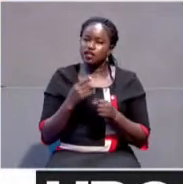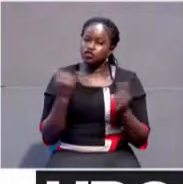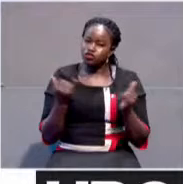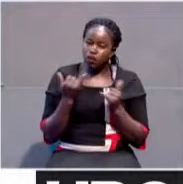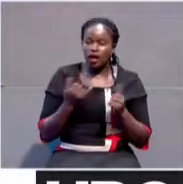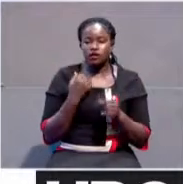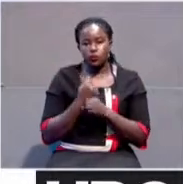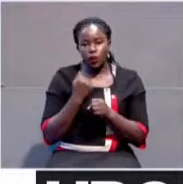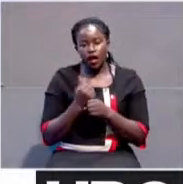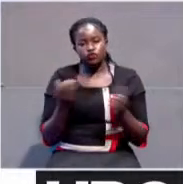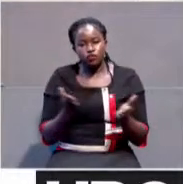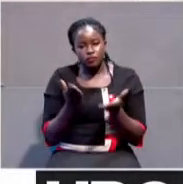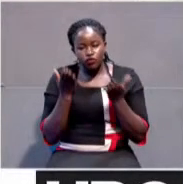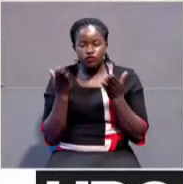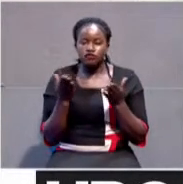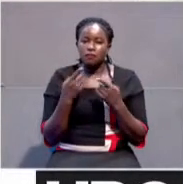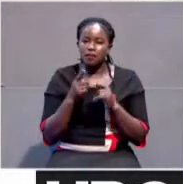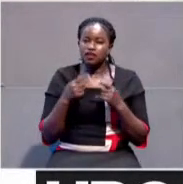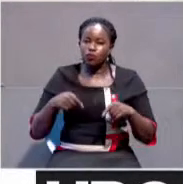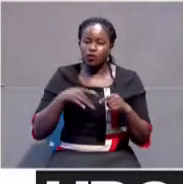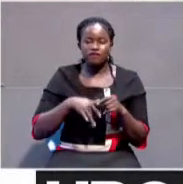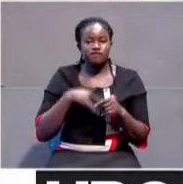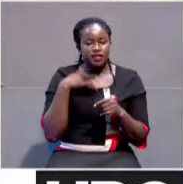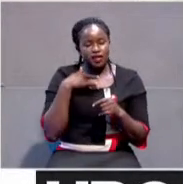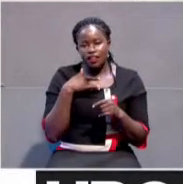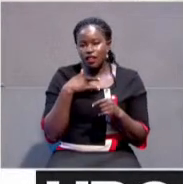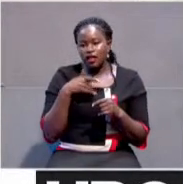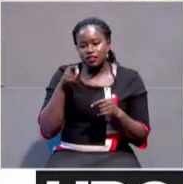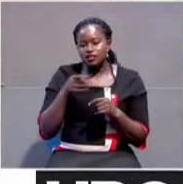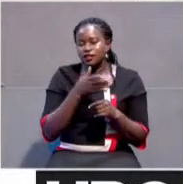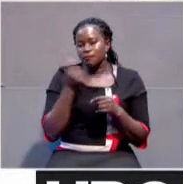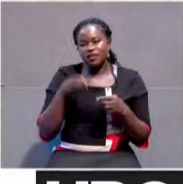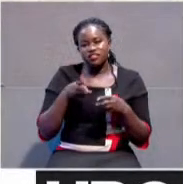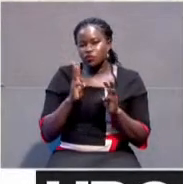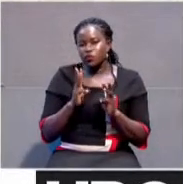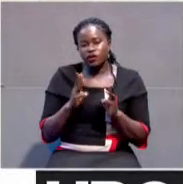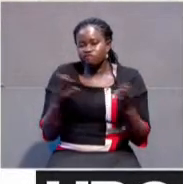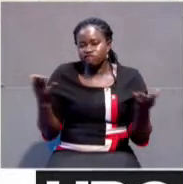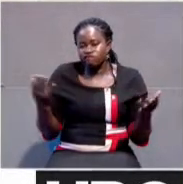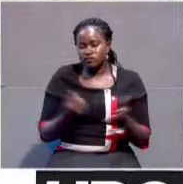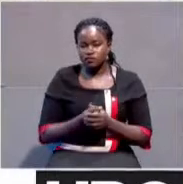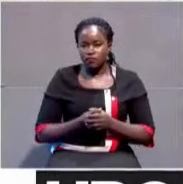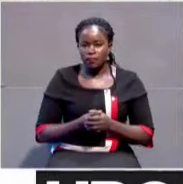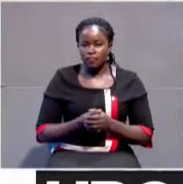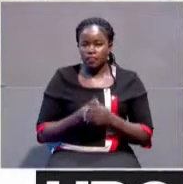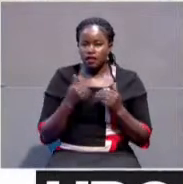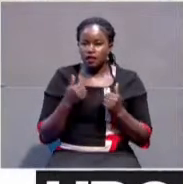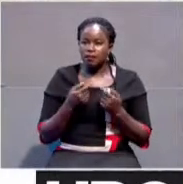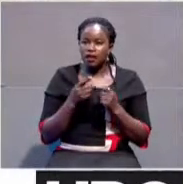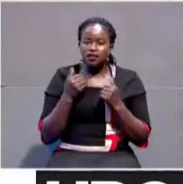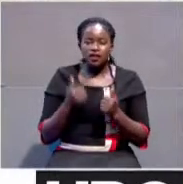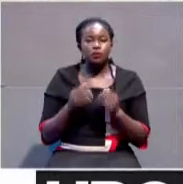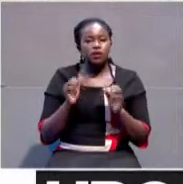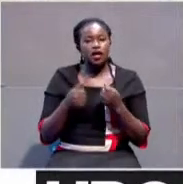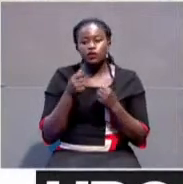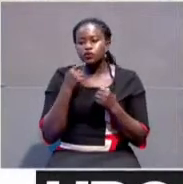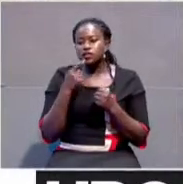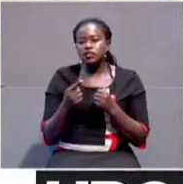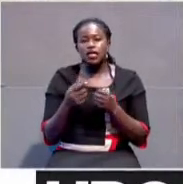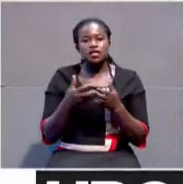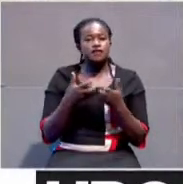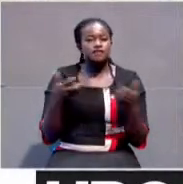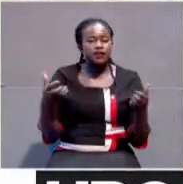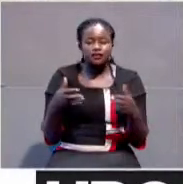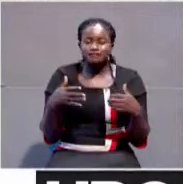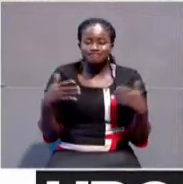differences, but at the end of it all, we feel this is the best way to go. Of course, it's too early to say whatever kind of divorce